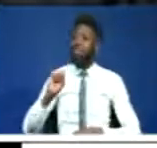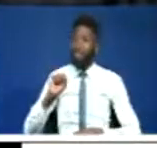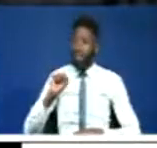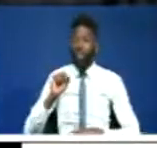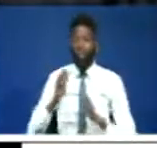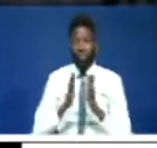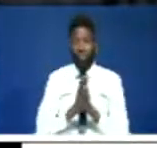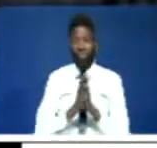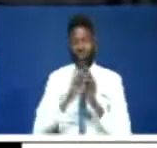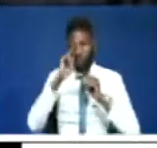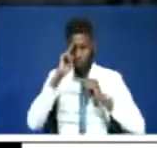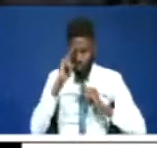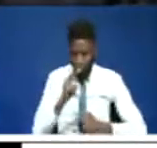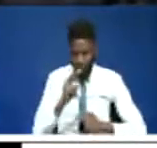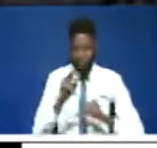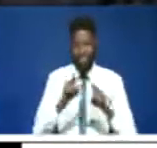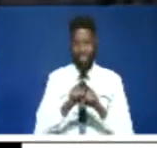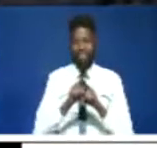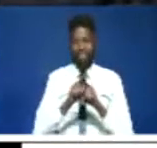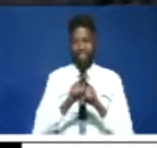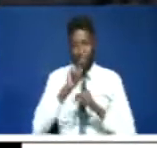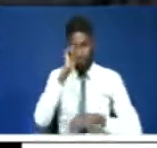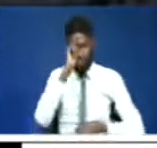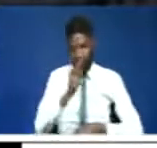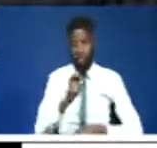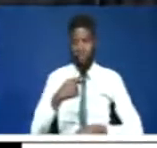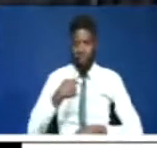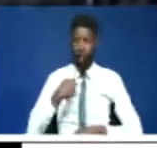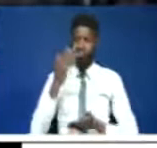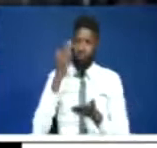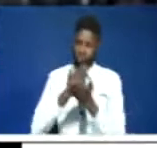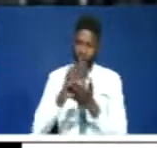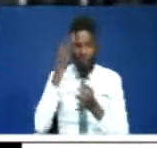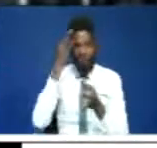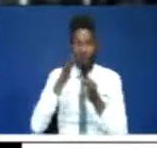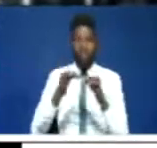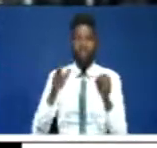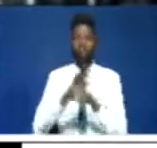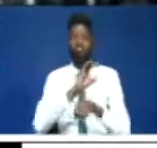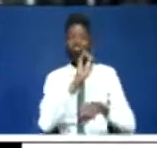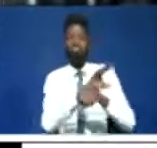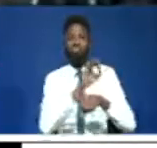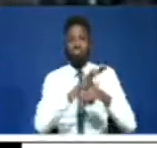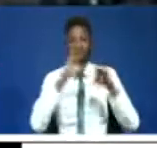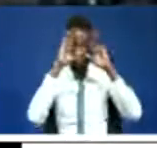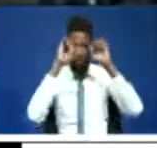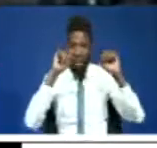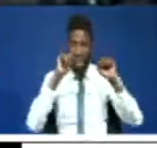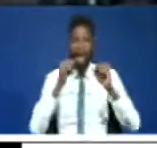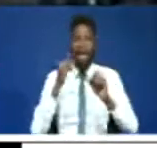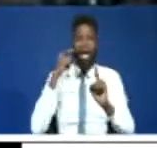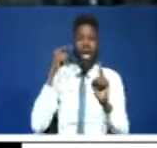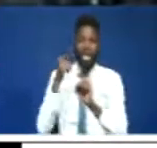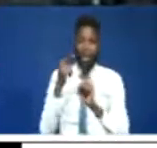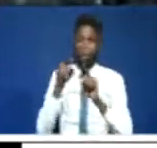dignity. That I will be a true and faithful counselor to the President for the good management of the public